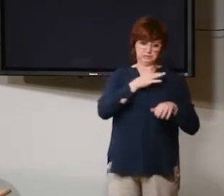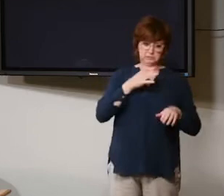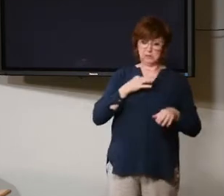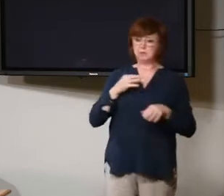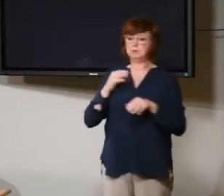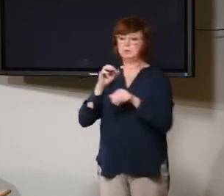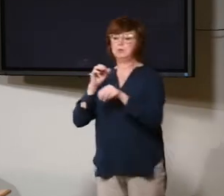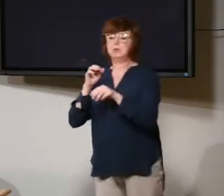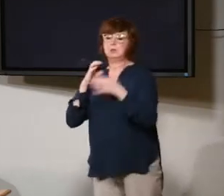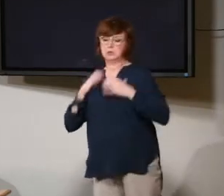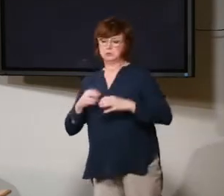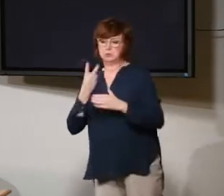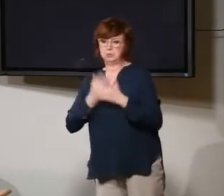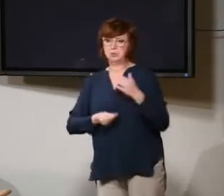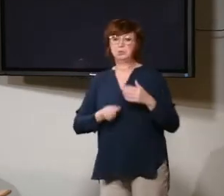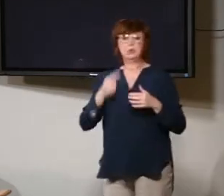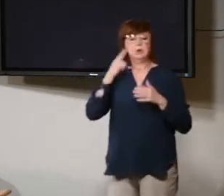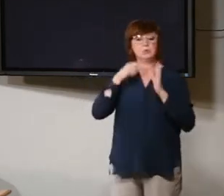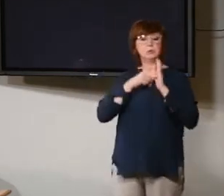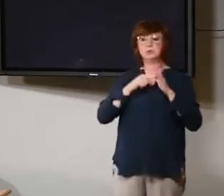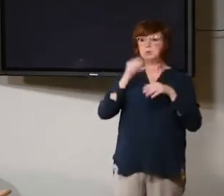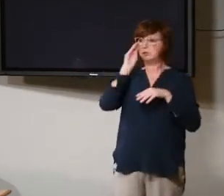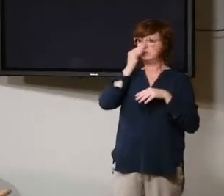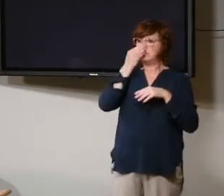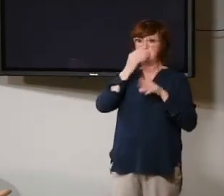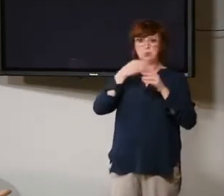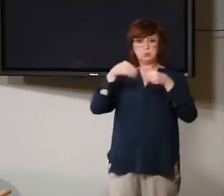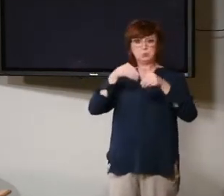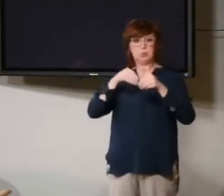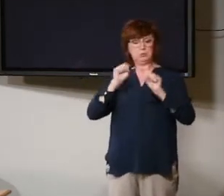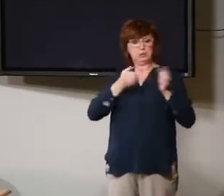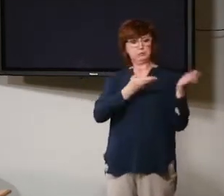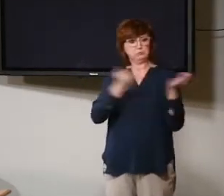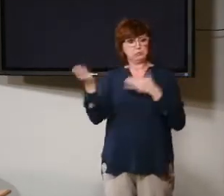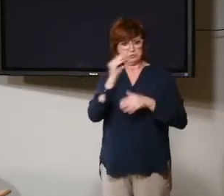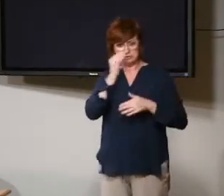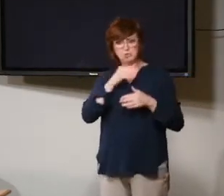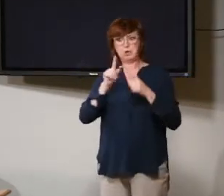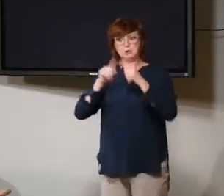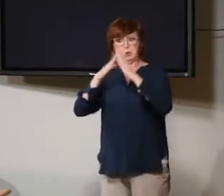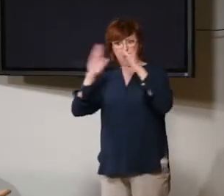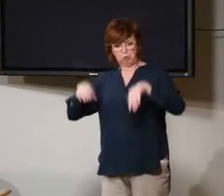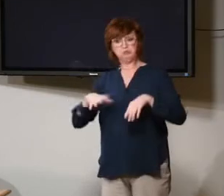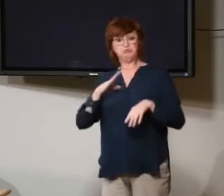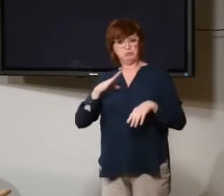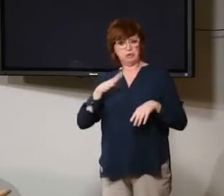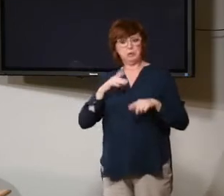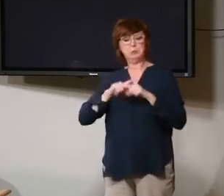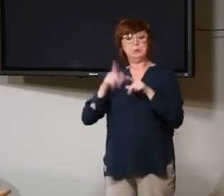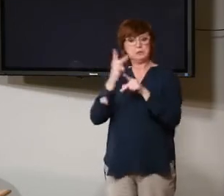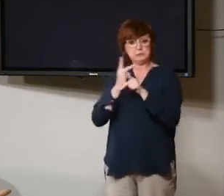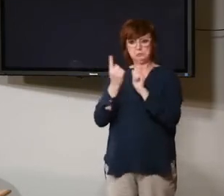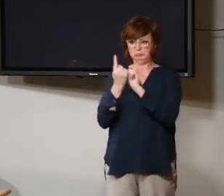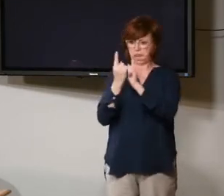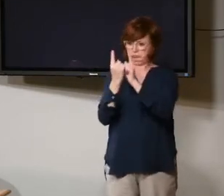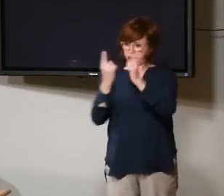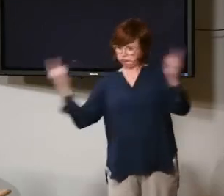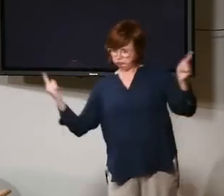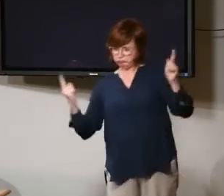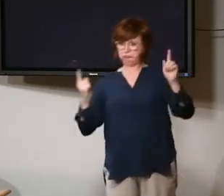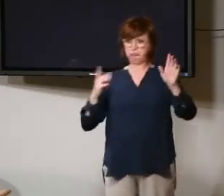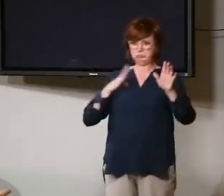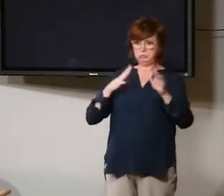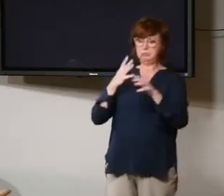For instance, a flower shop could still do deliveries if they choose and ensure that safe social distancing measures are in